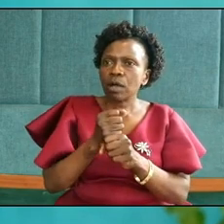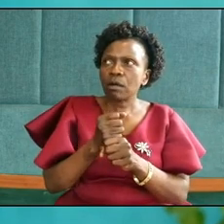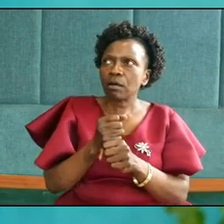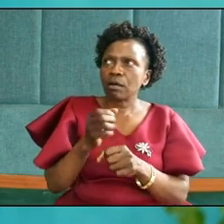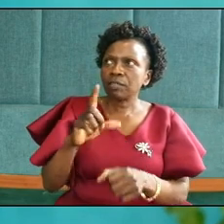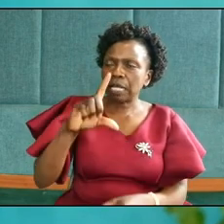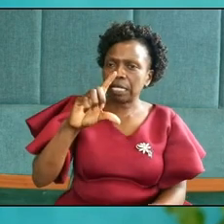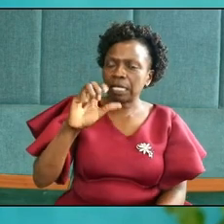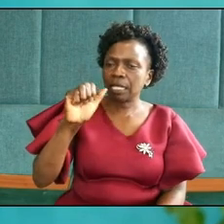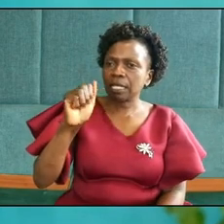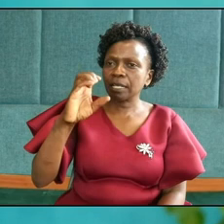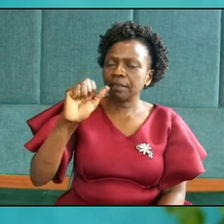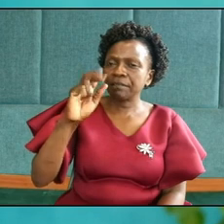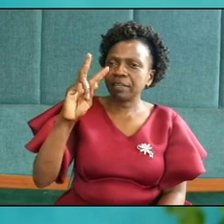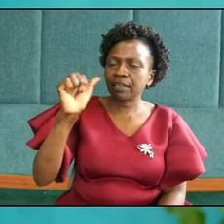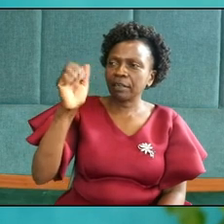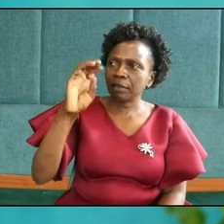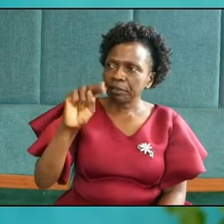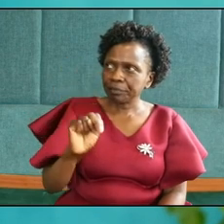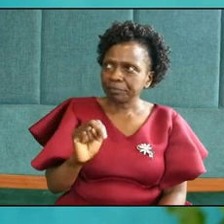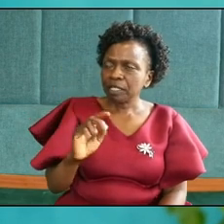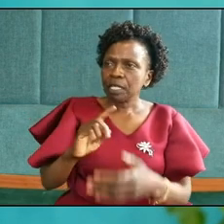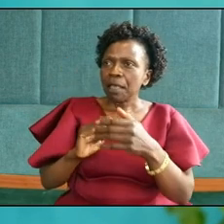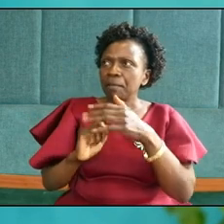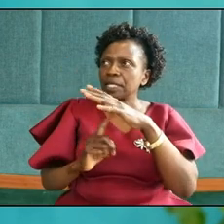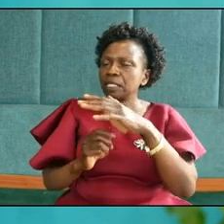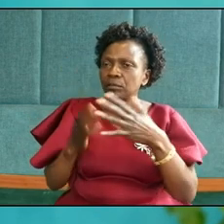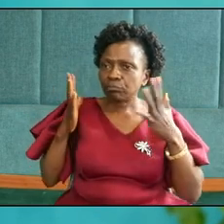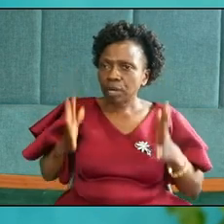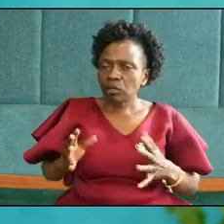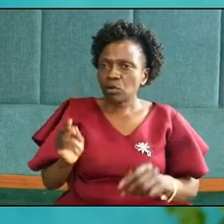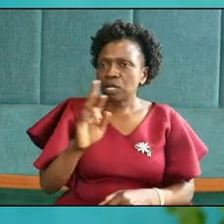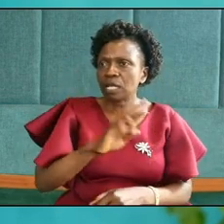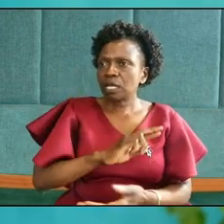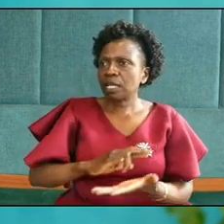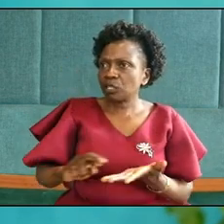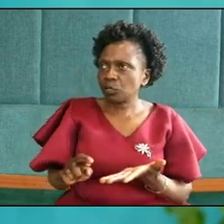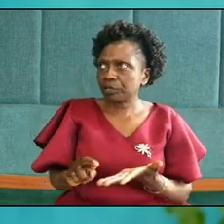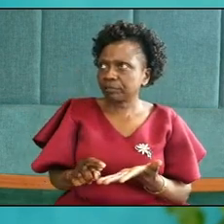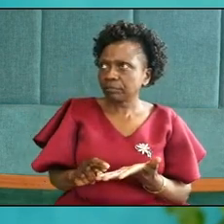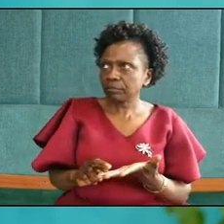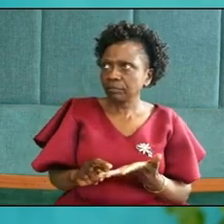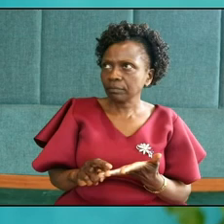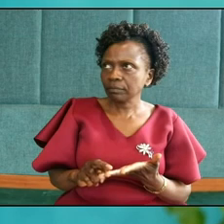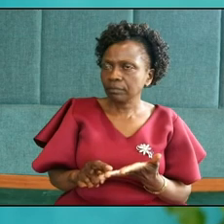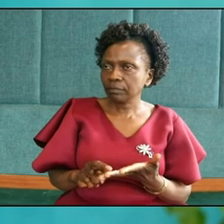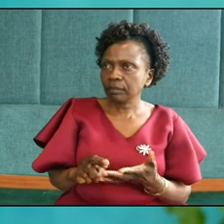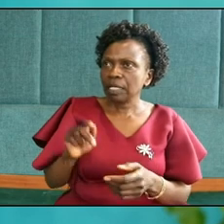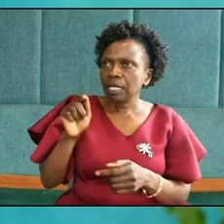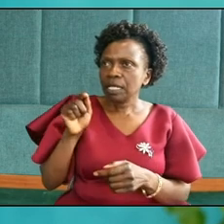living. Chaplaincy ministry is practical religion in the marketplace. Chaplaincy ministry is